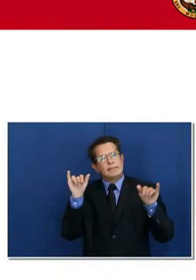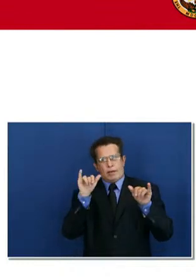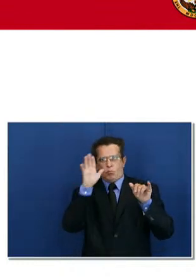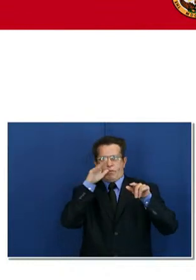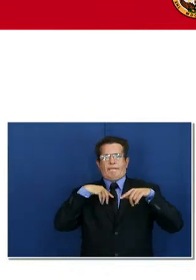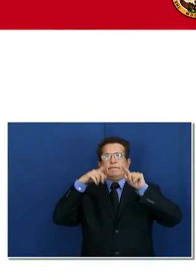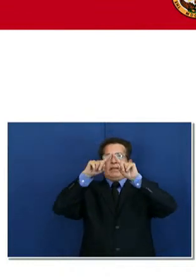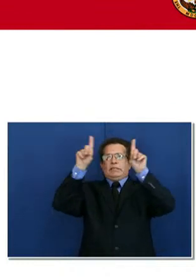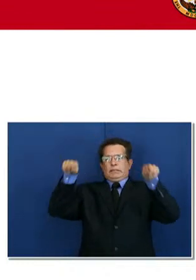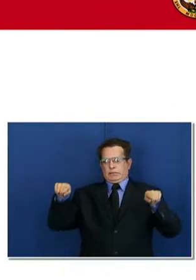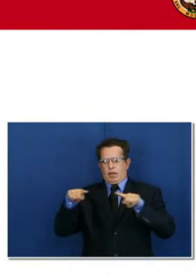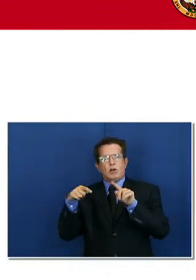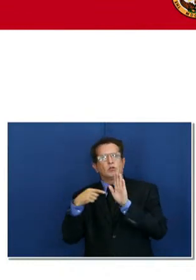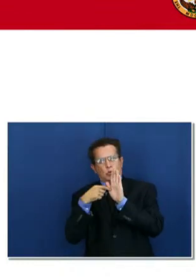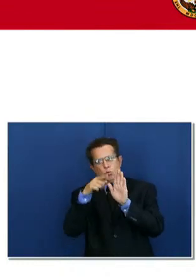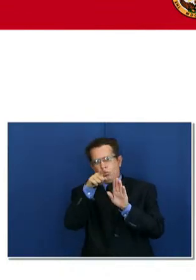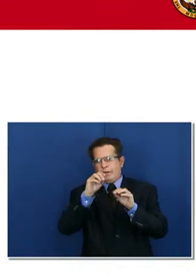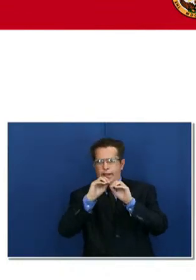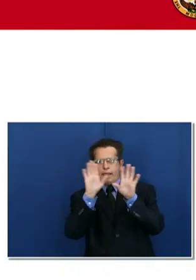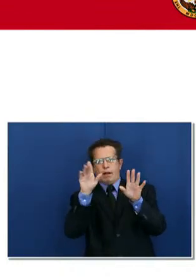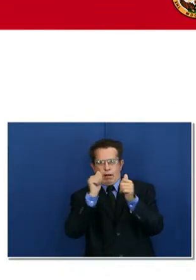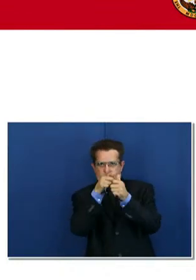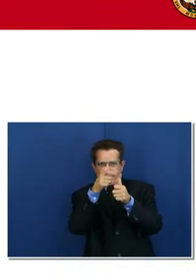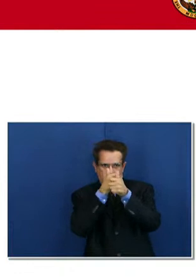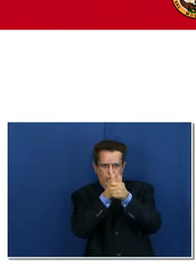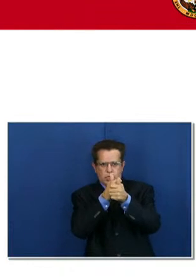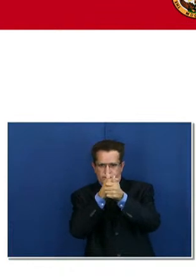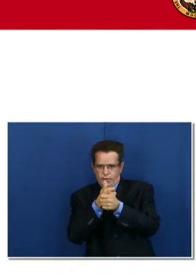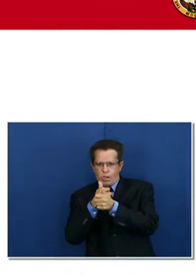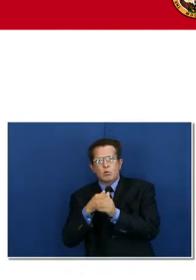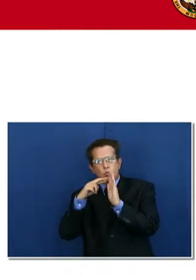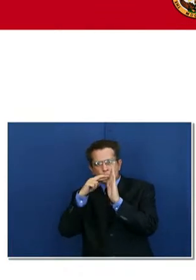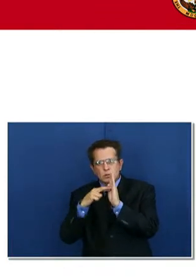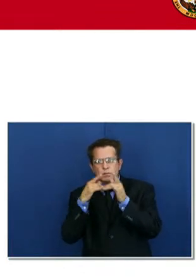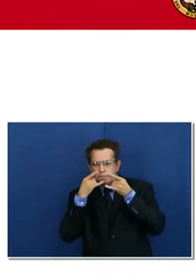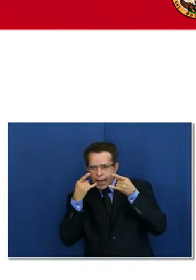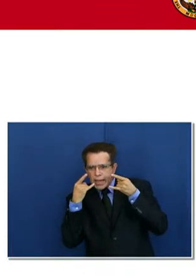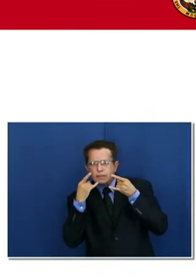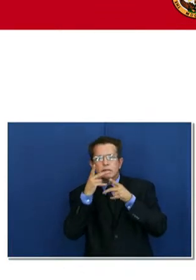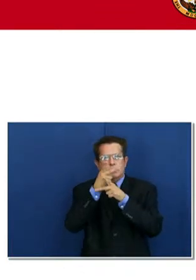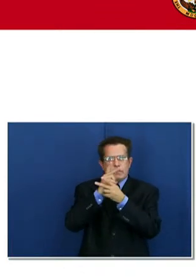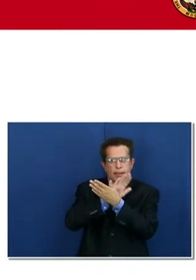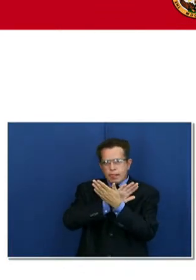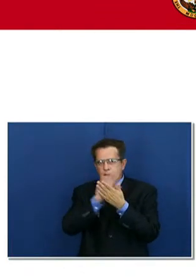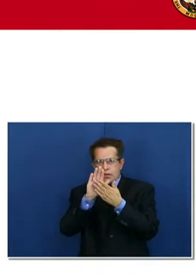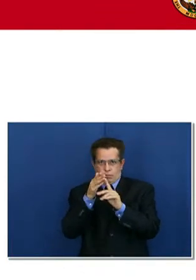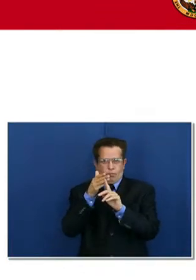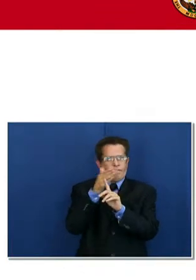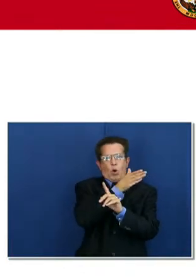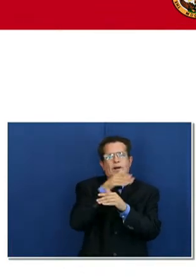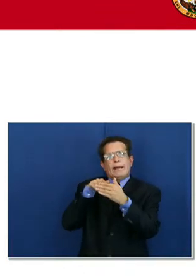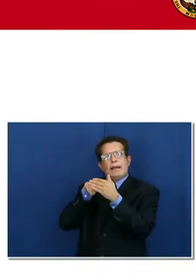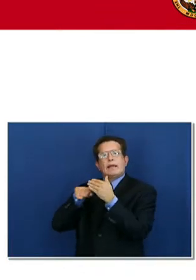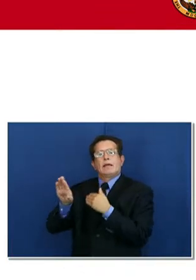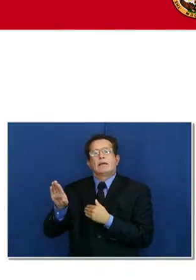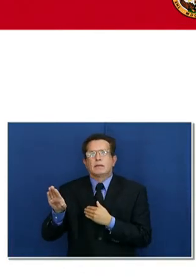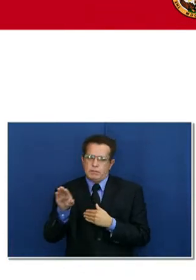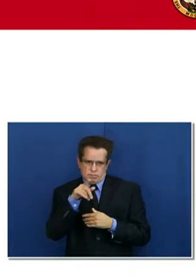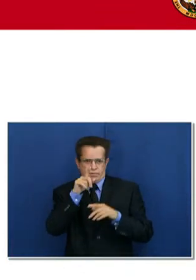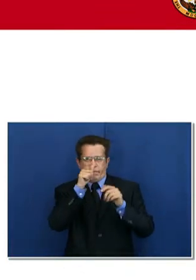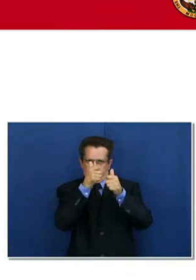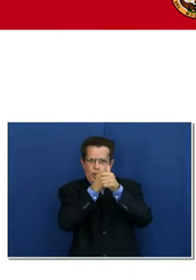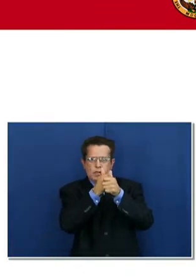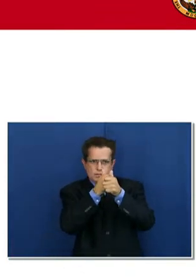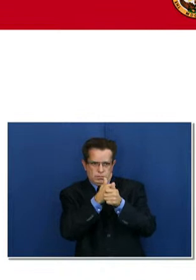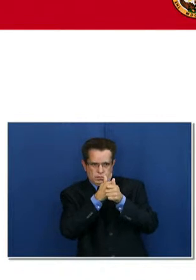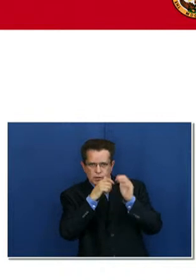about social distancing, about wearing your mask, about washing your hands and sanitizing before you retire and go inside the